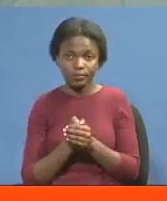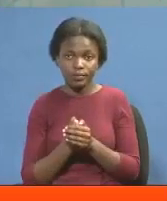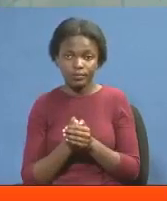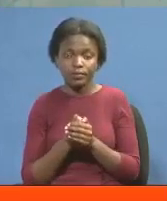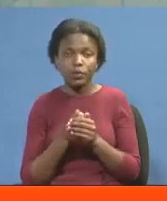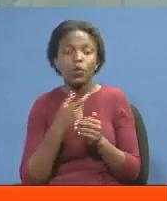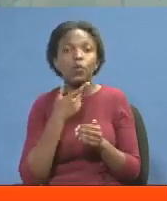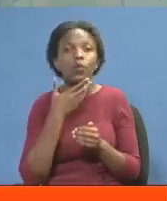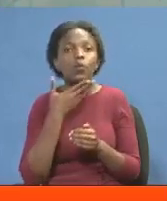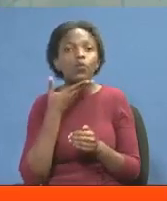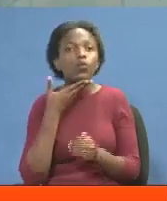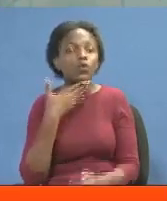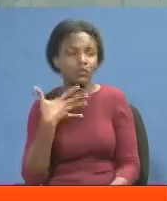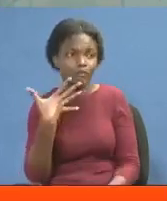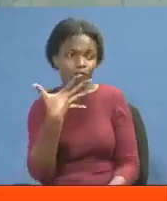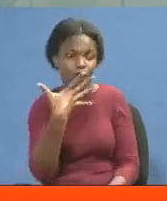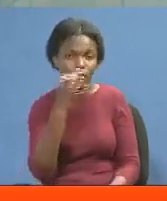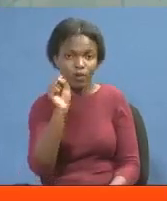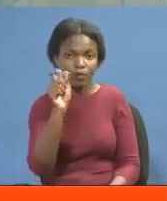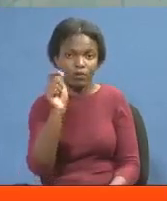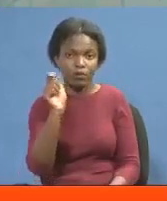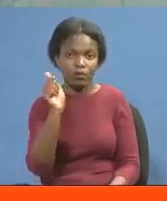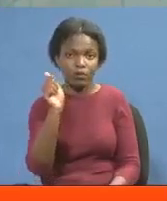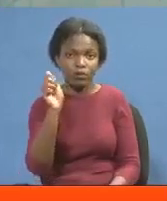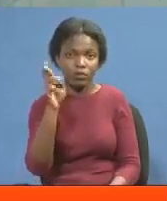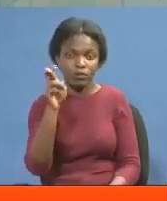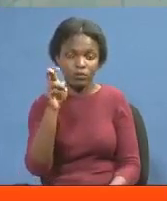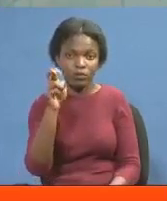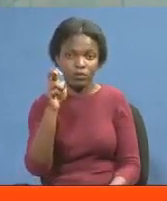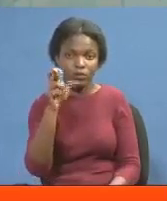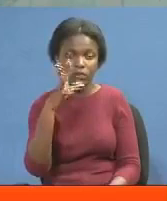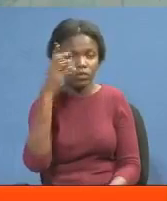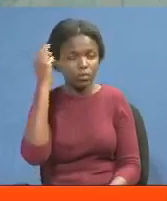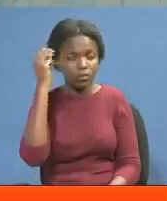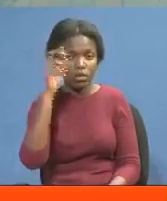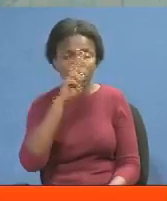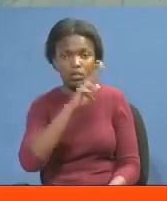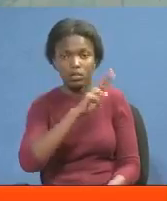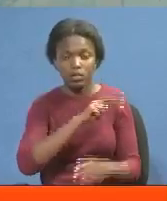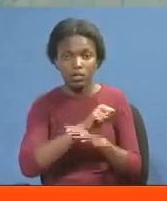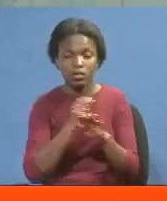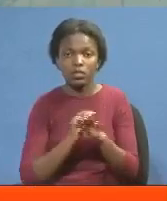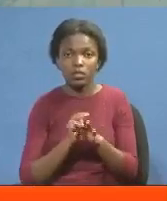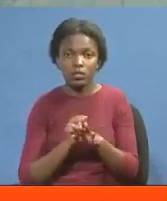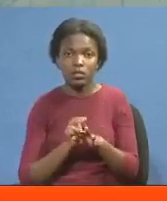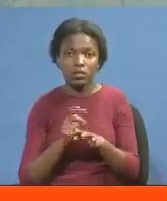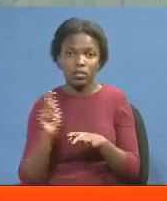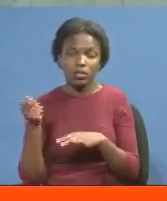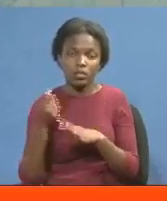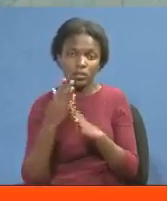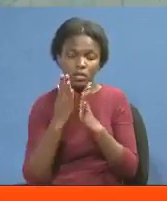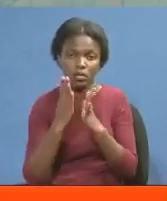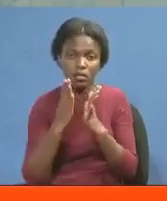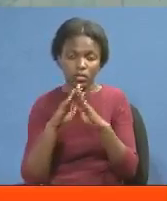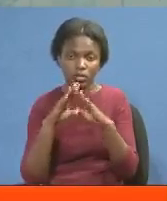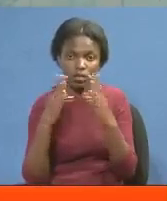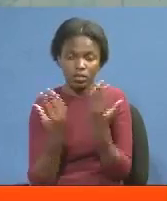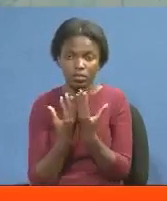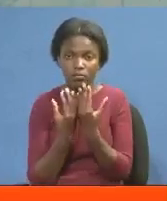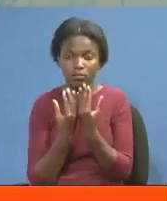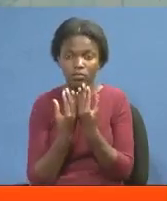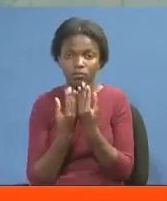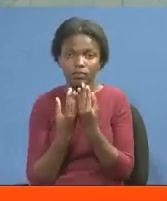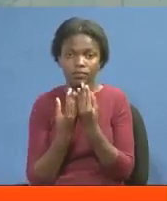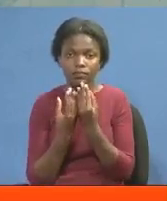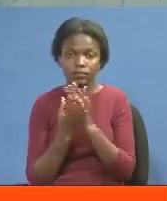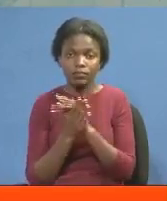the five stars of the Somali nation. But in spite of those, Kenyan communities, citizens of Kenya, are friends